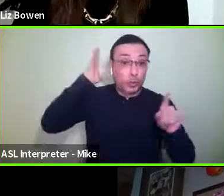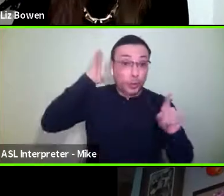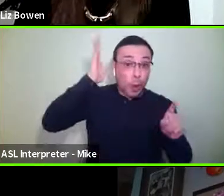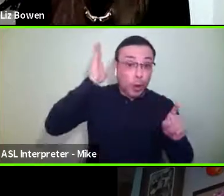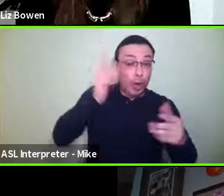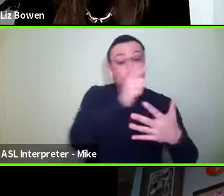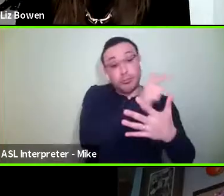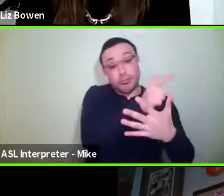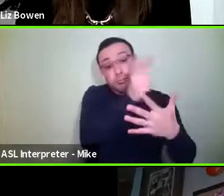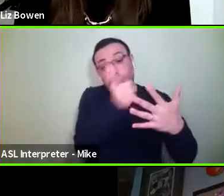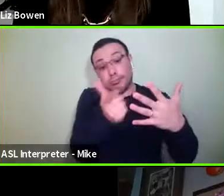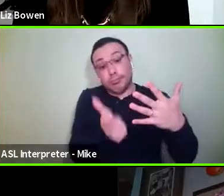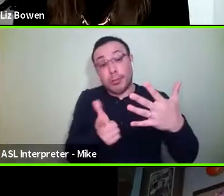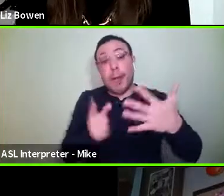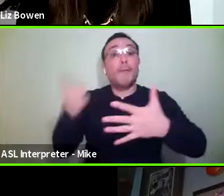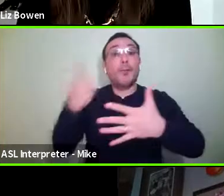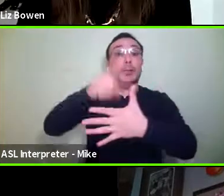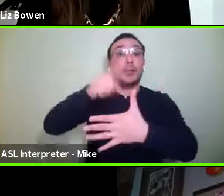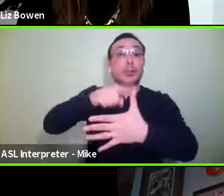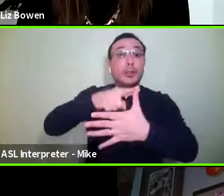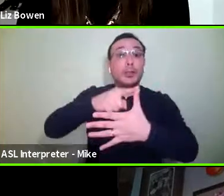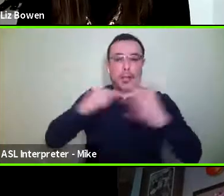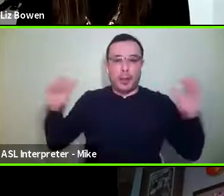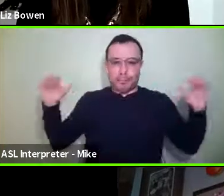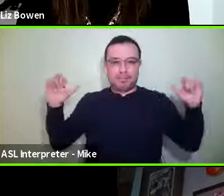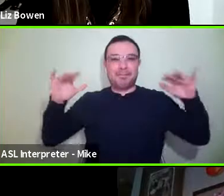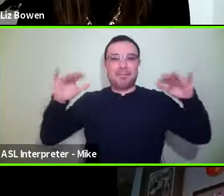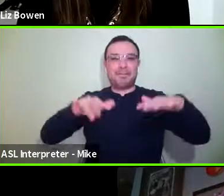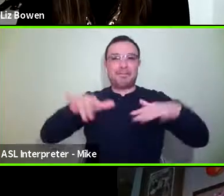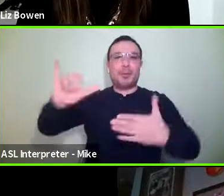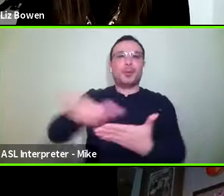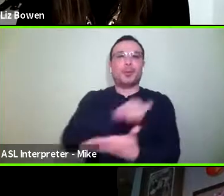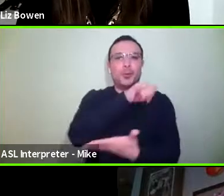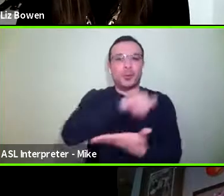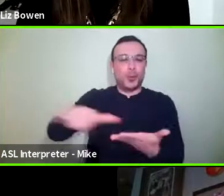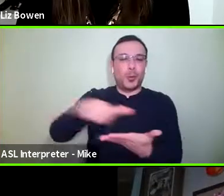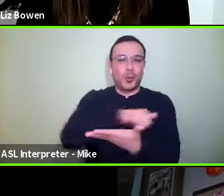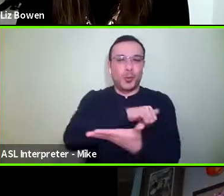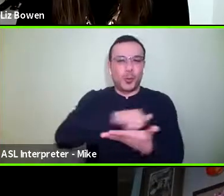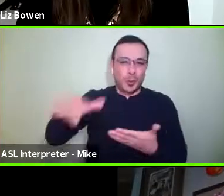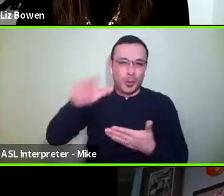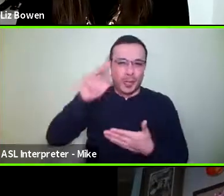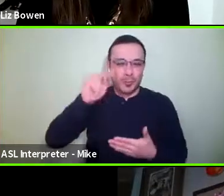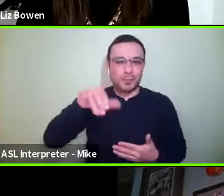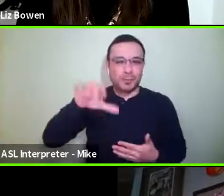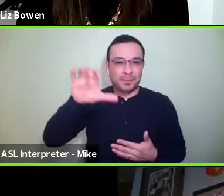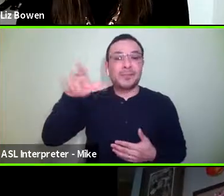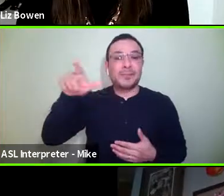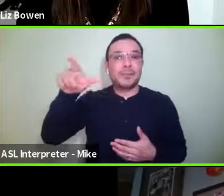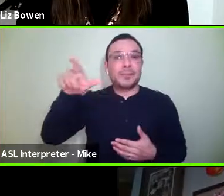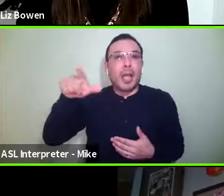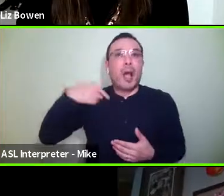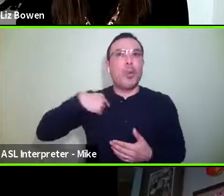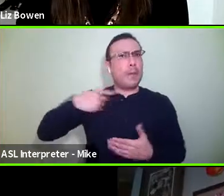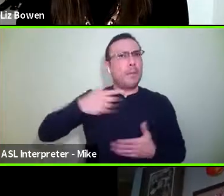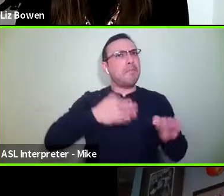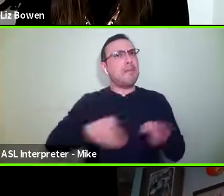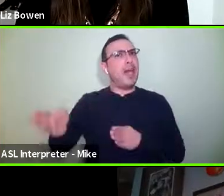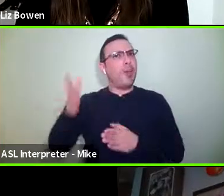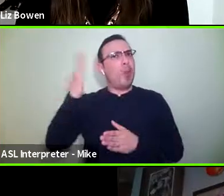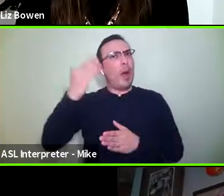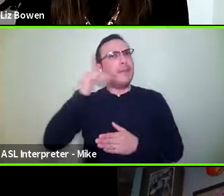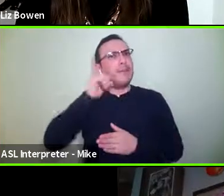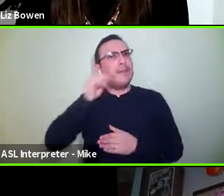was in person in New York, and we thought to just videotape it and we'd make that available buried somewhere on